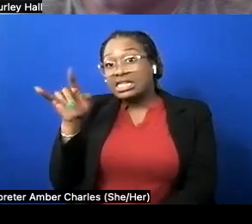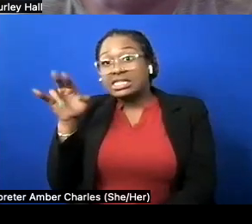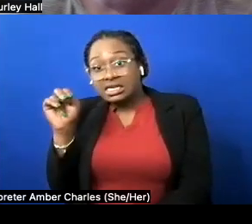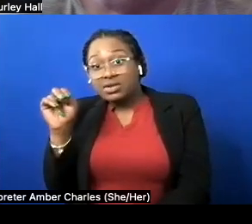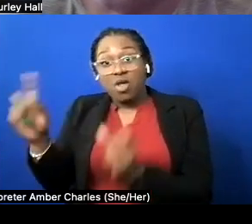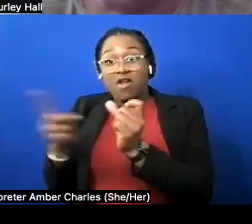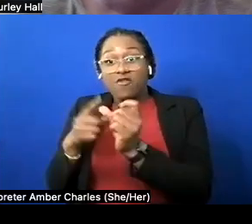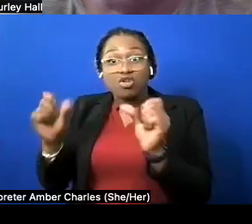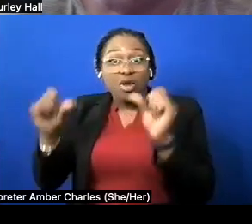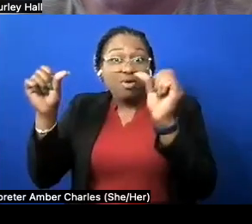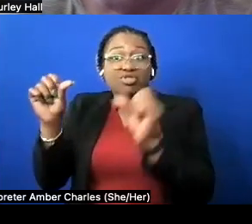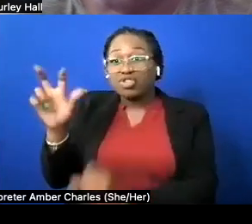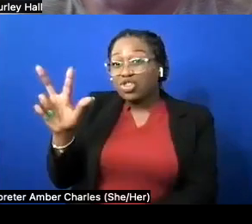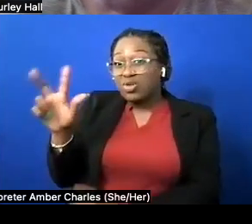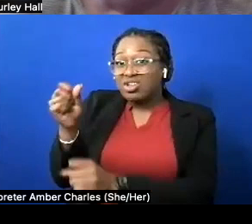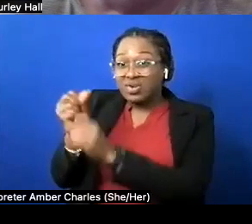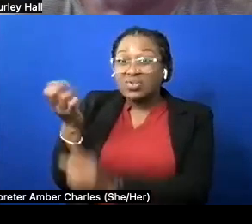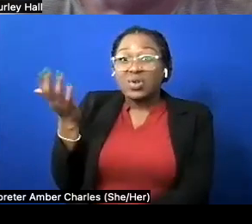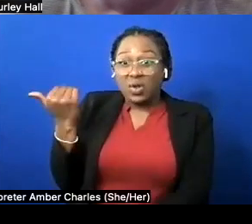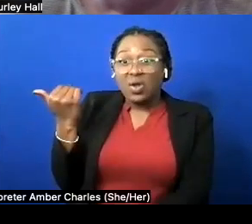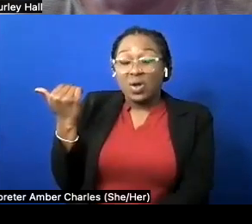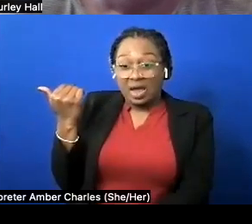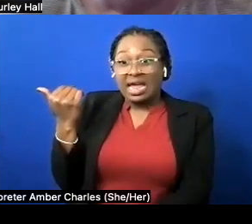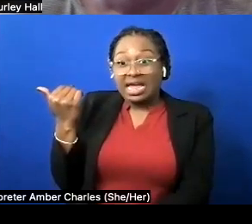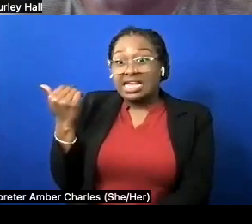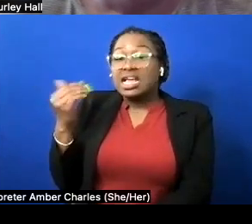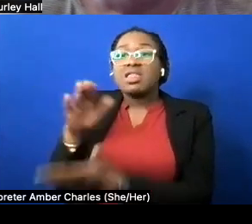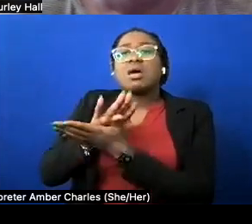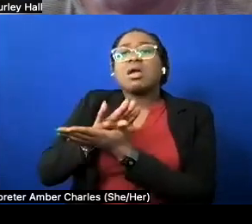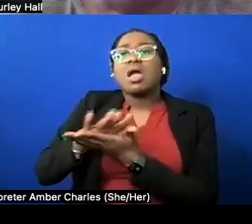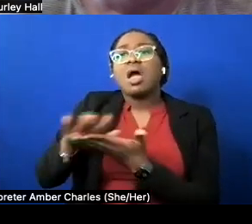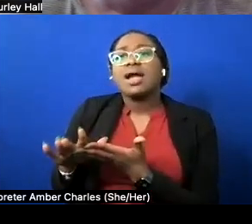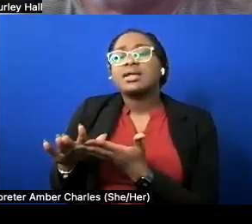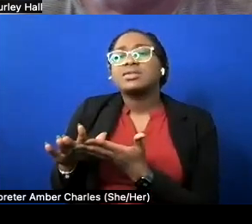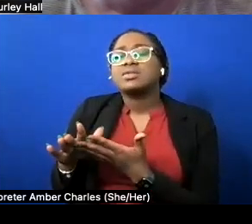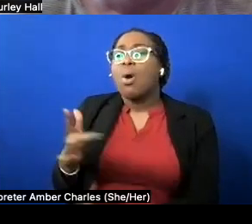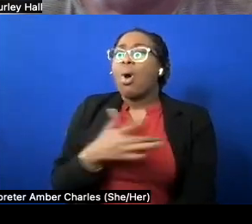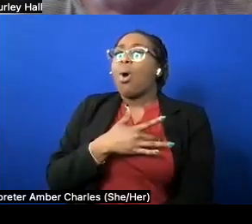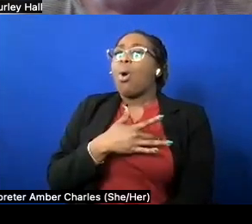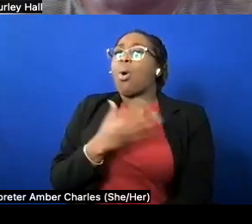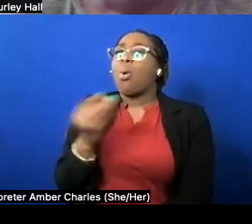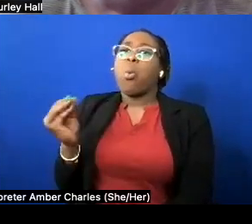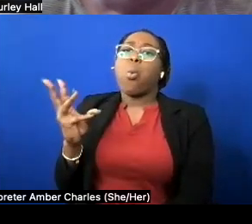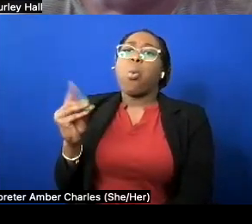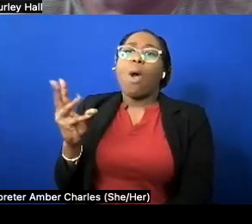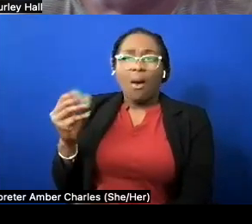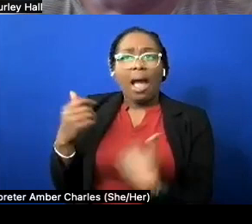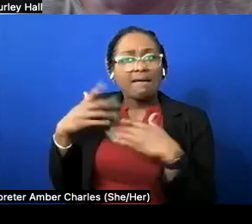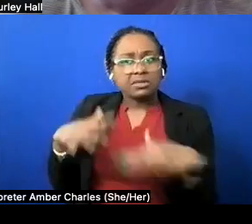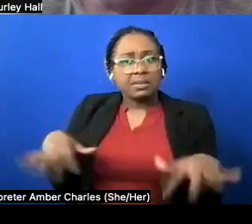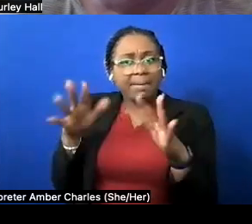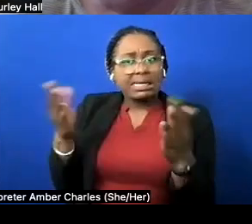like 2-3 years ago. And the kindness that you gave me, I was just like, okay, I can meet, there's space for me here.